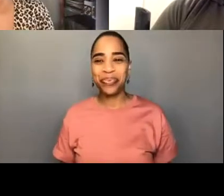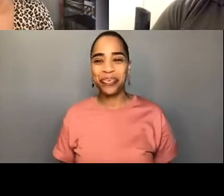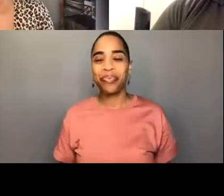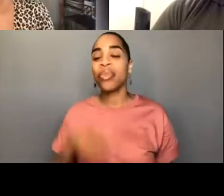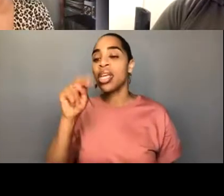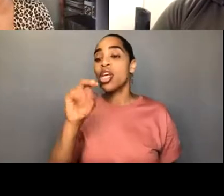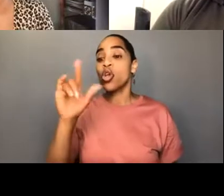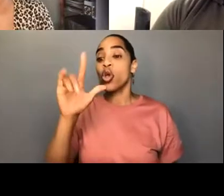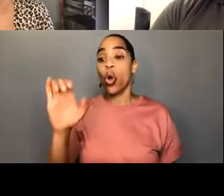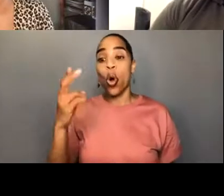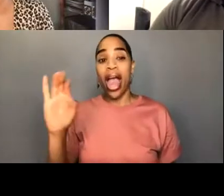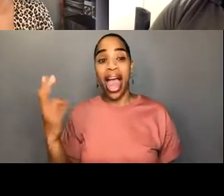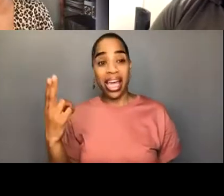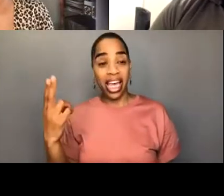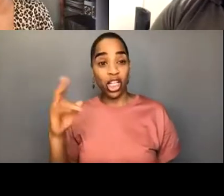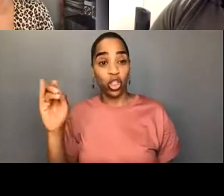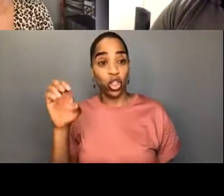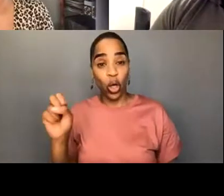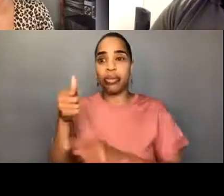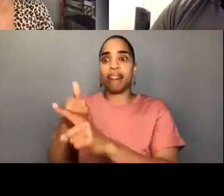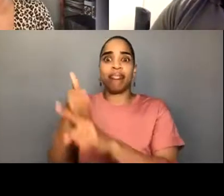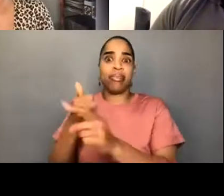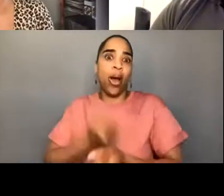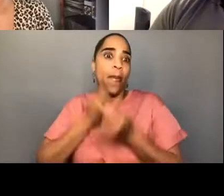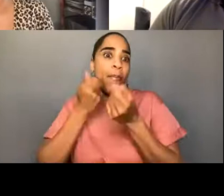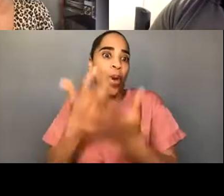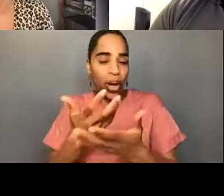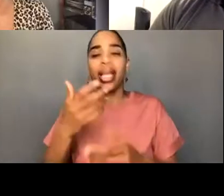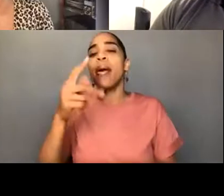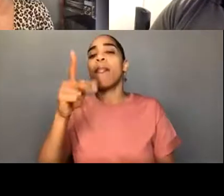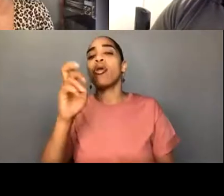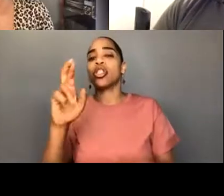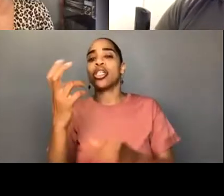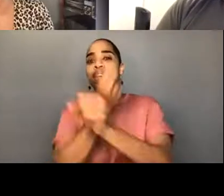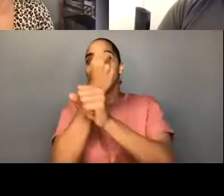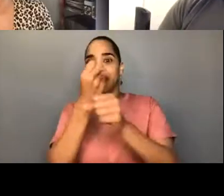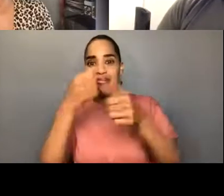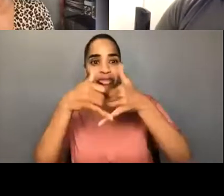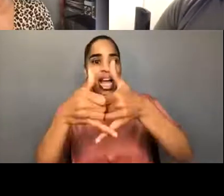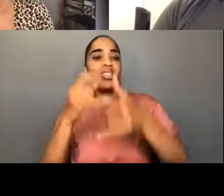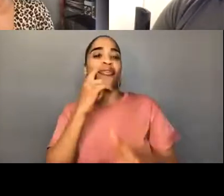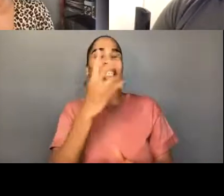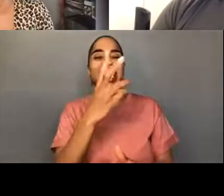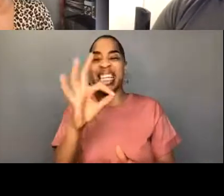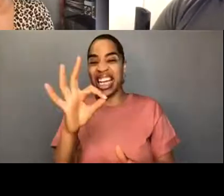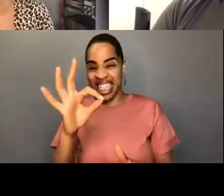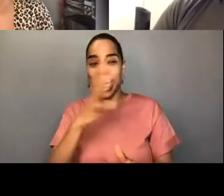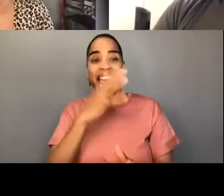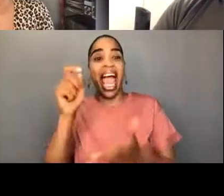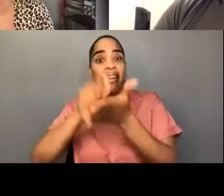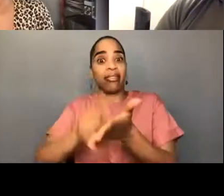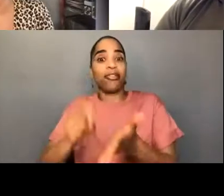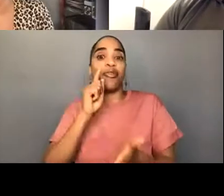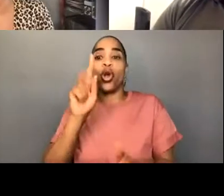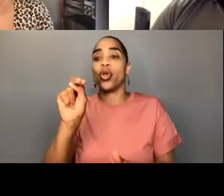Nikole Hannah Jones is a Pulitzer Prize winning creator of the 1619 Project and a staff writer at the New York Times